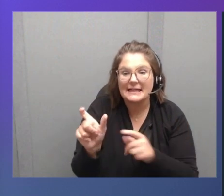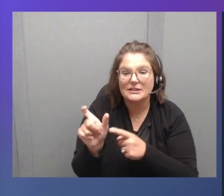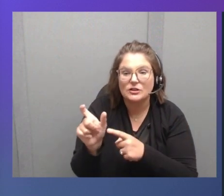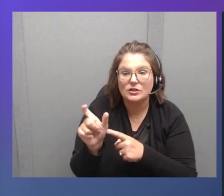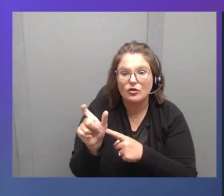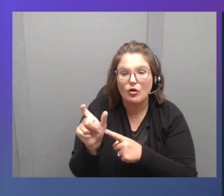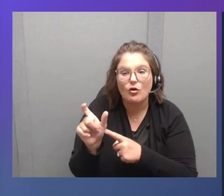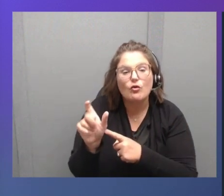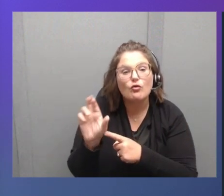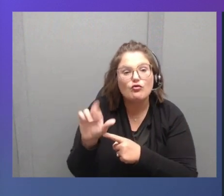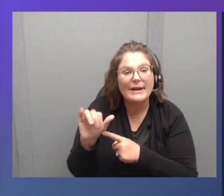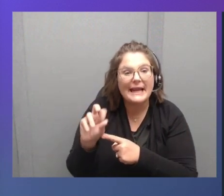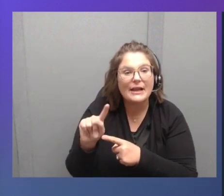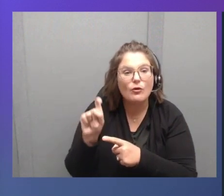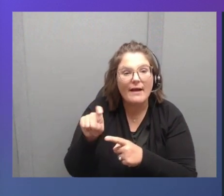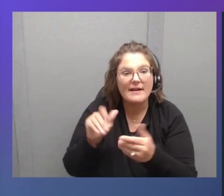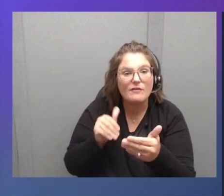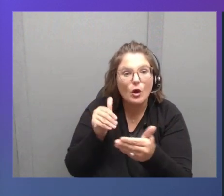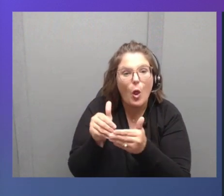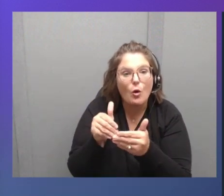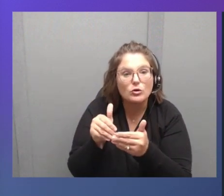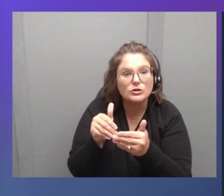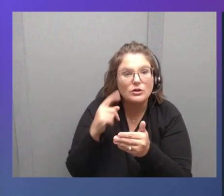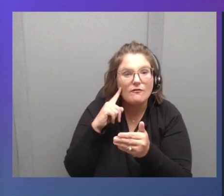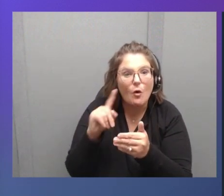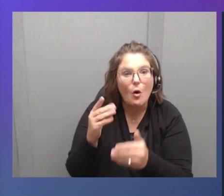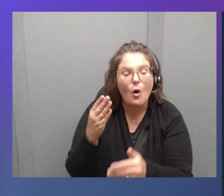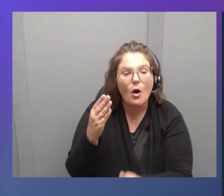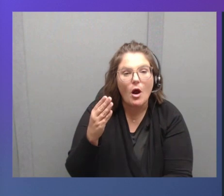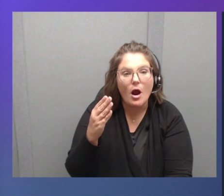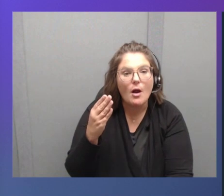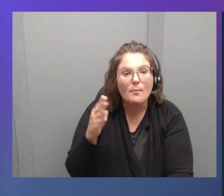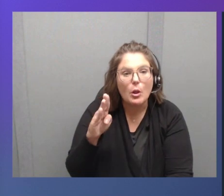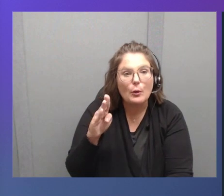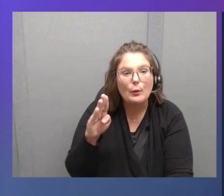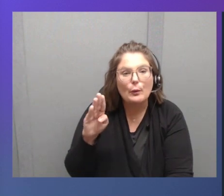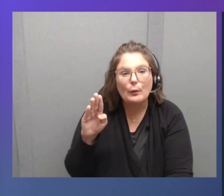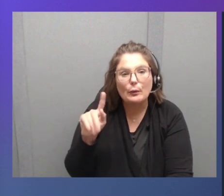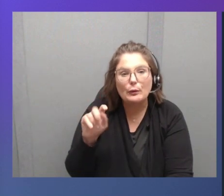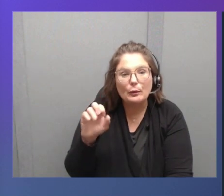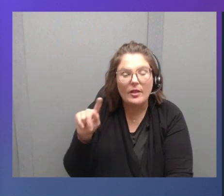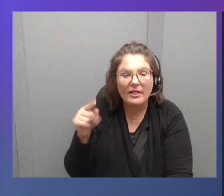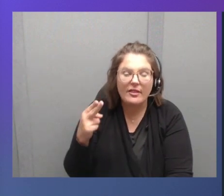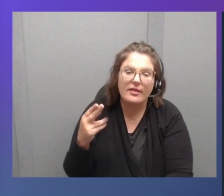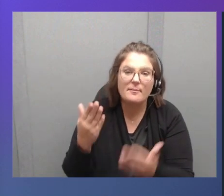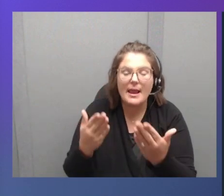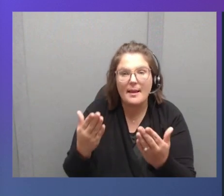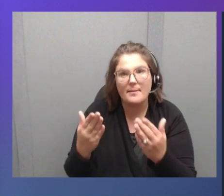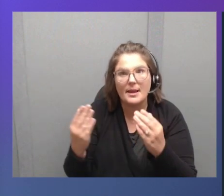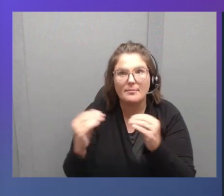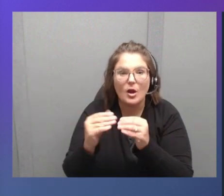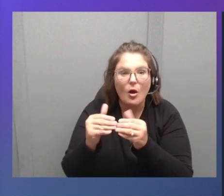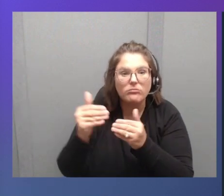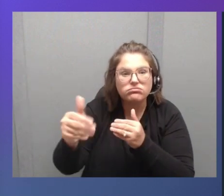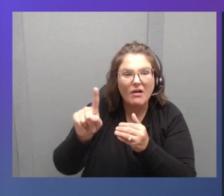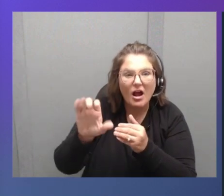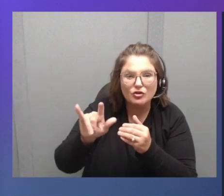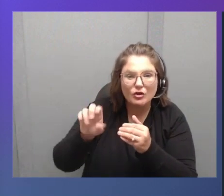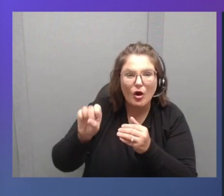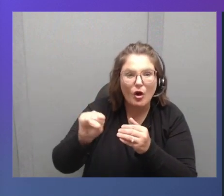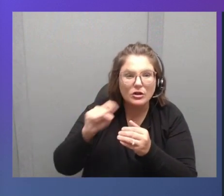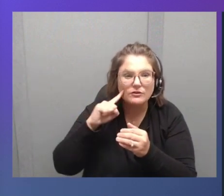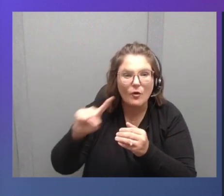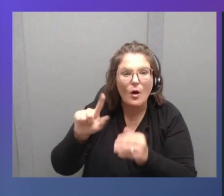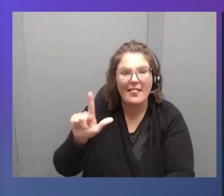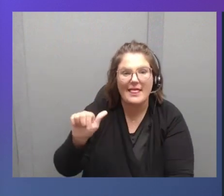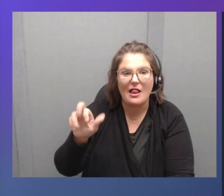close proximity for Bluetooth, maybe 100 feet or so, a little bit longer for FSK, so maybe a couple of 100 yards. Then you have LoRa, so the